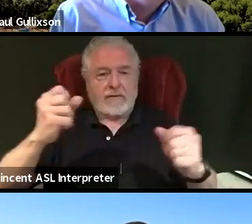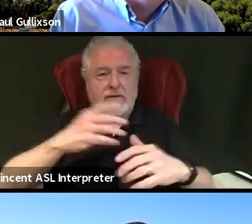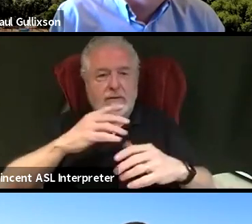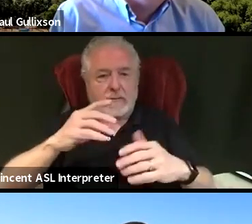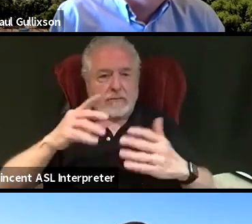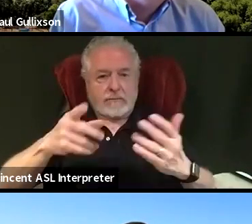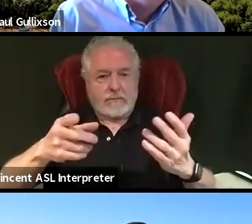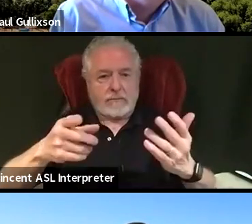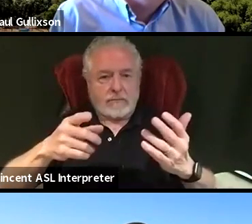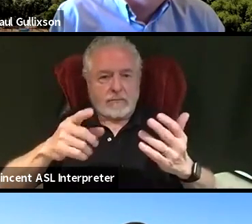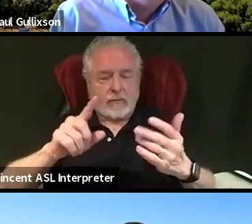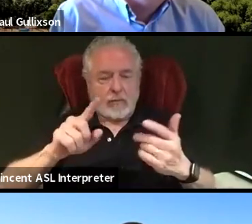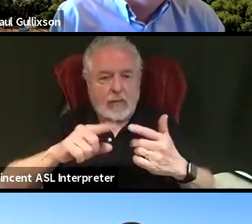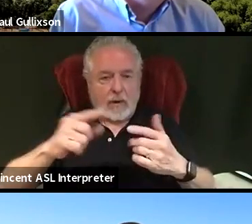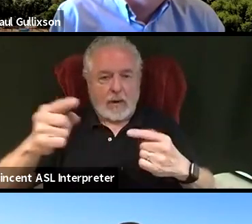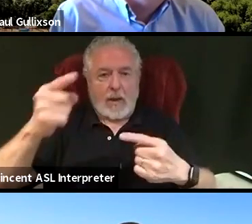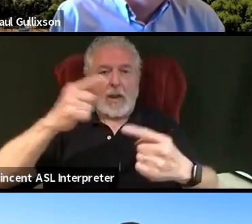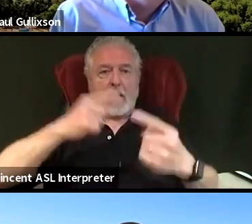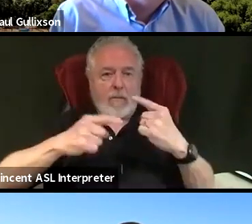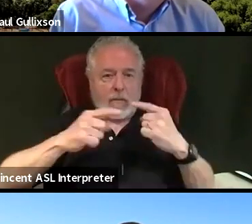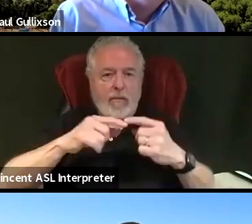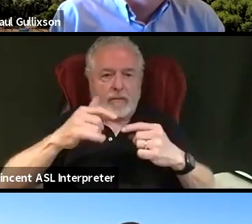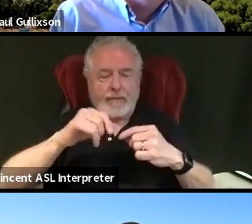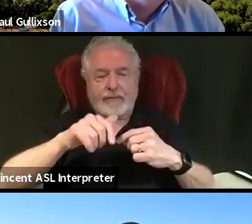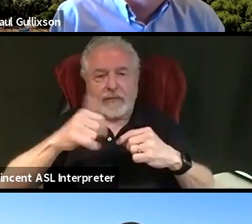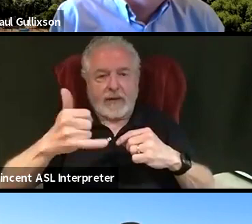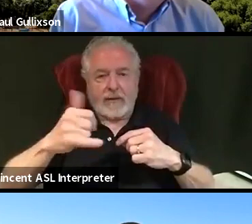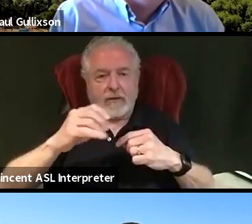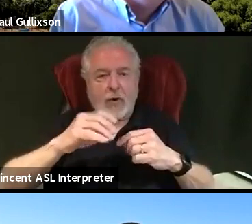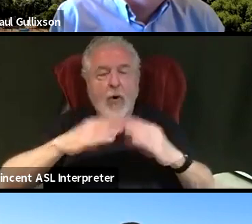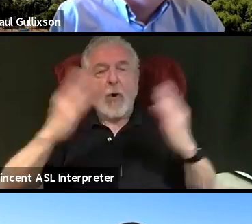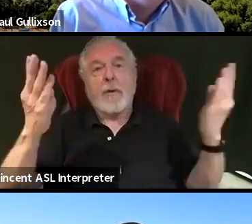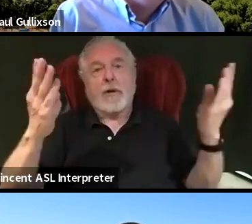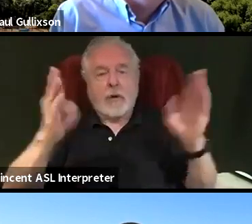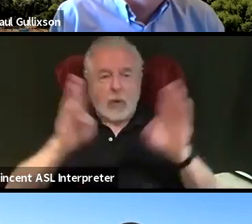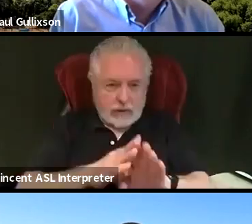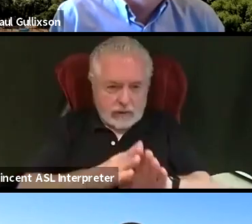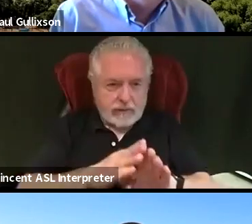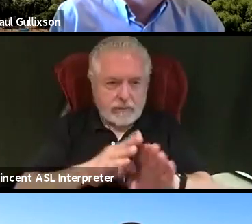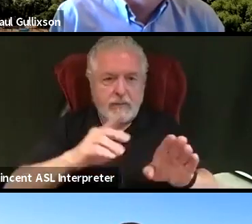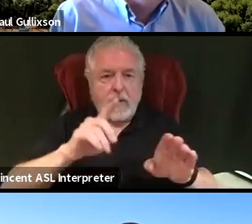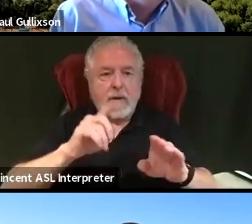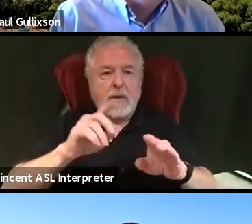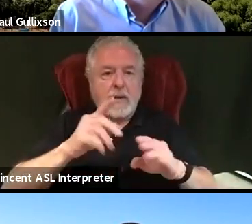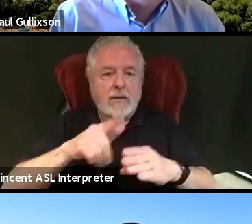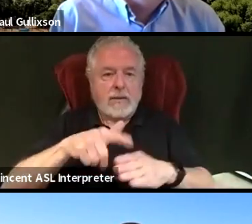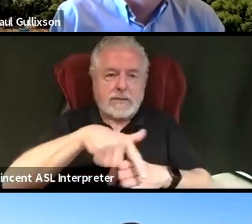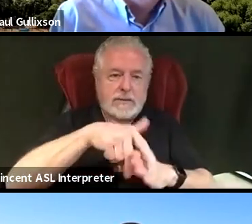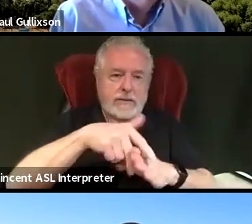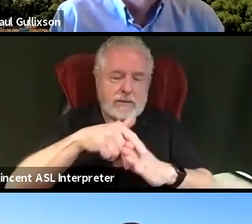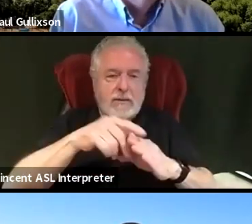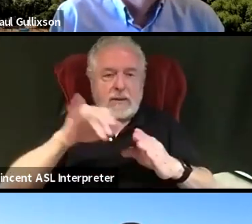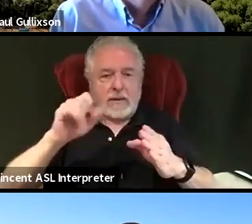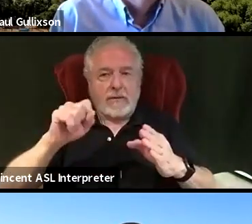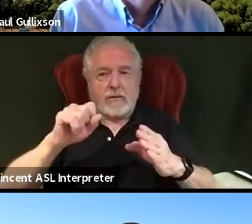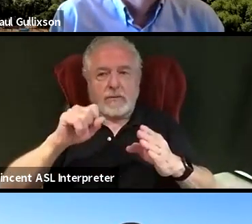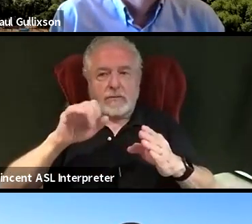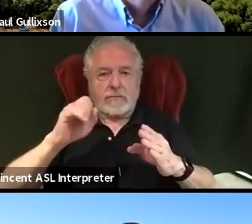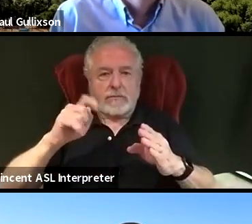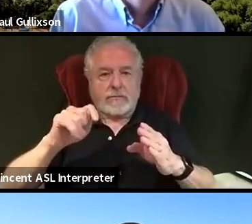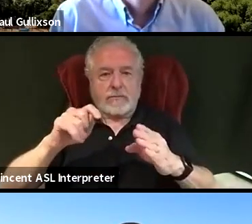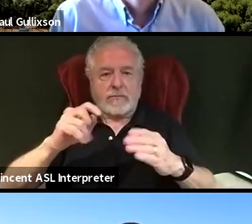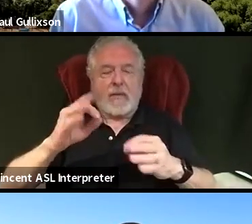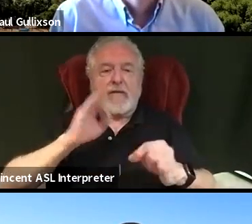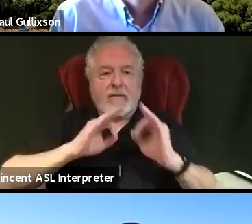been when we slide backwards into the other tiers, opening and then closing. But teetering on the edge, I think, is just a